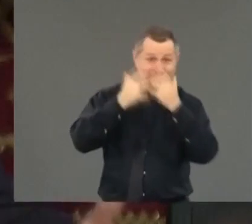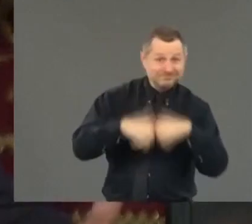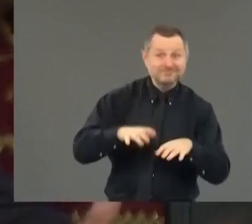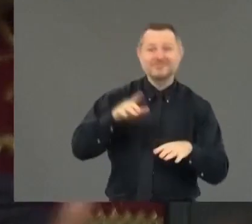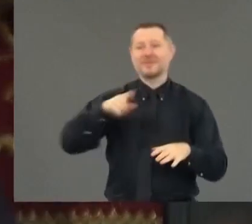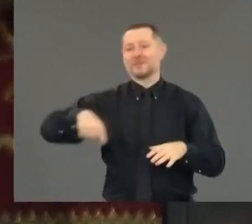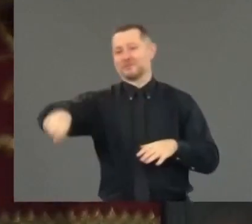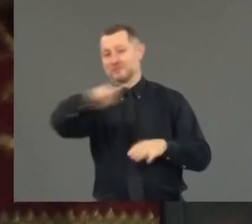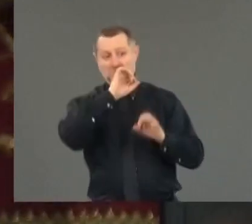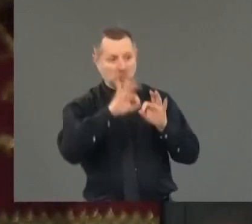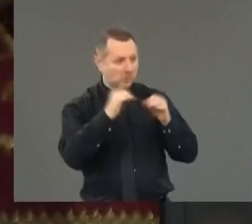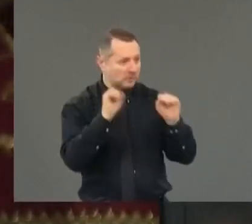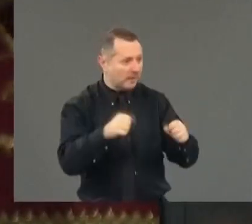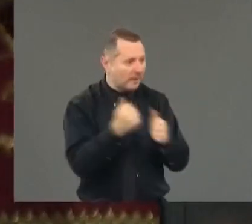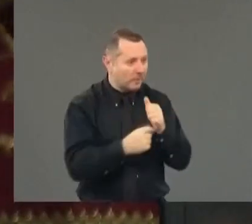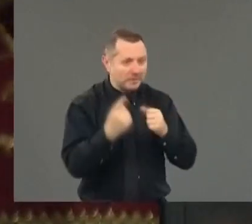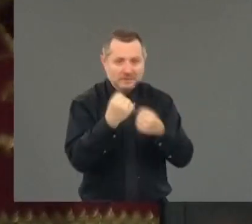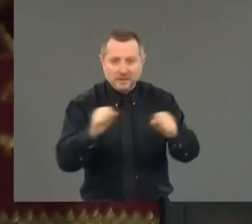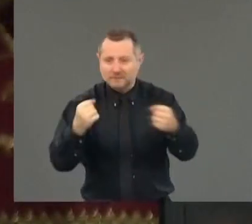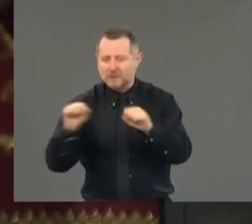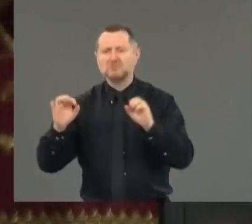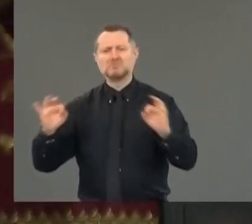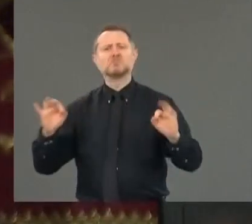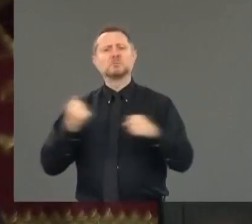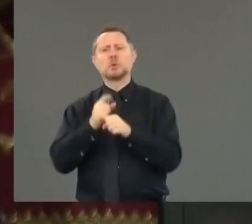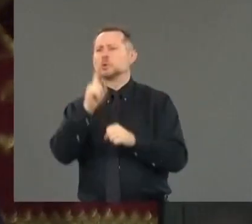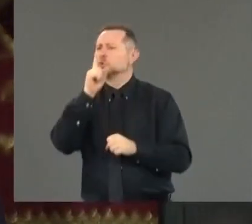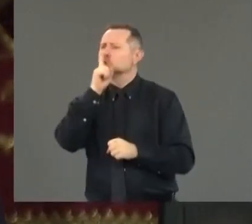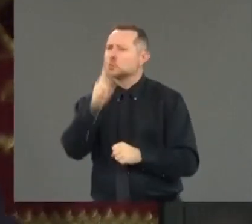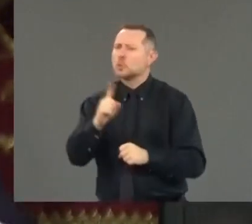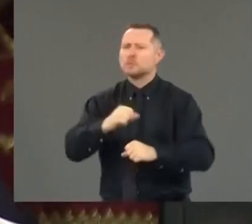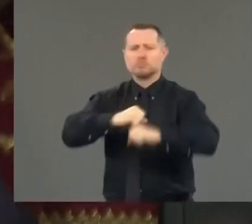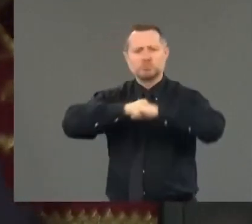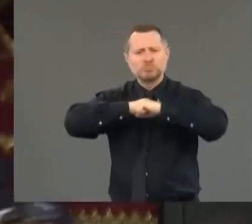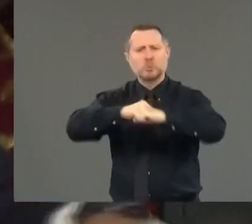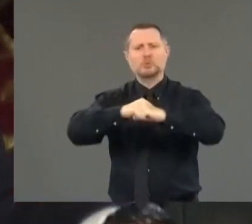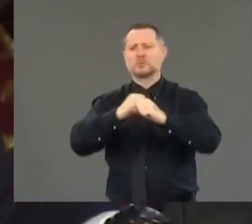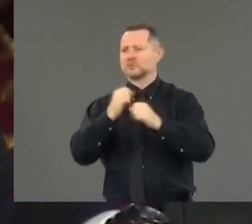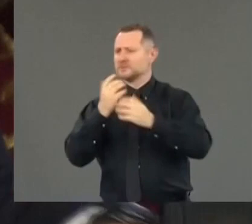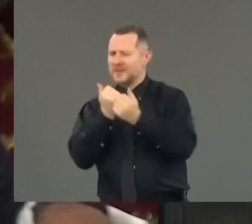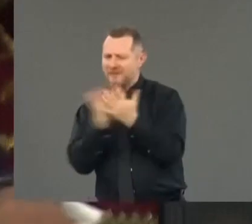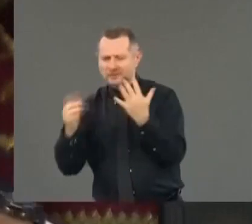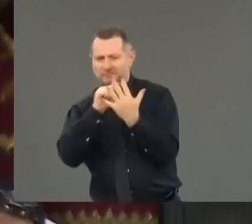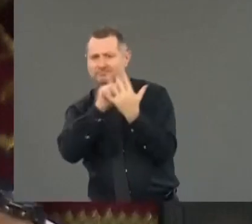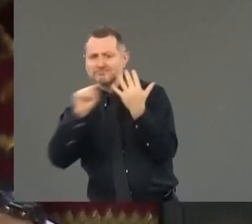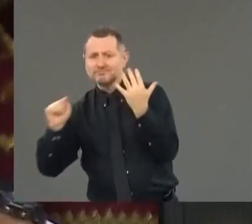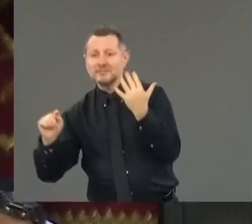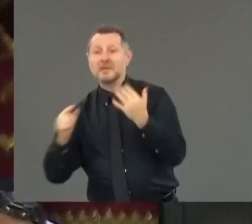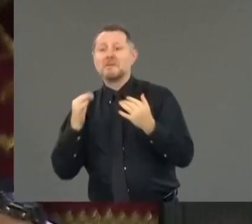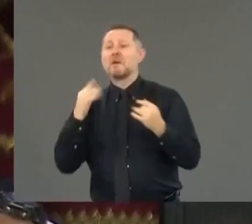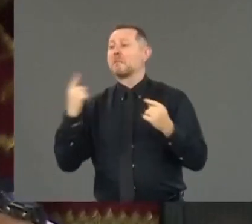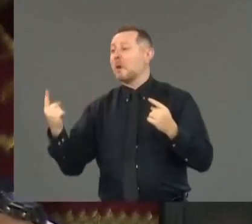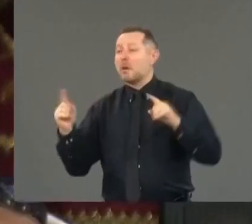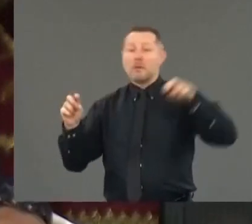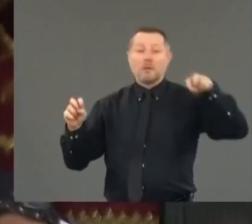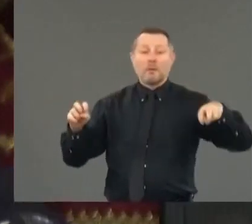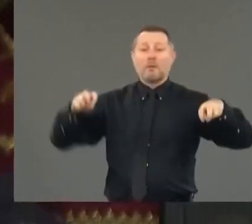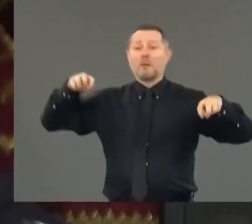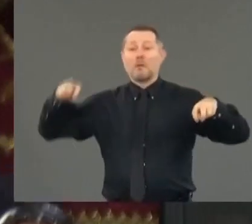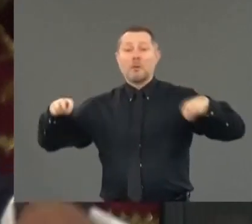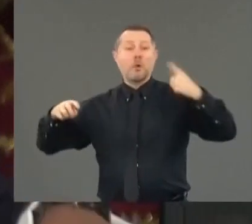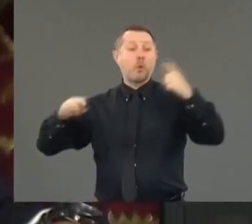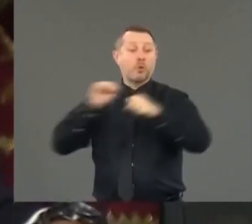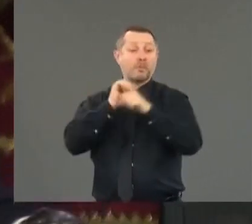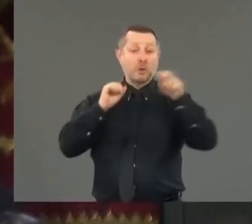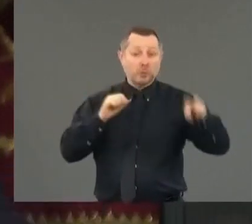safe with all of the protections that we need to have. So not individual for an individual employee, whether or not